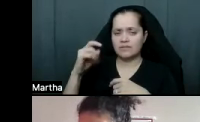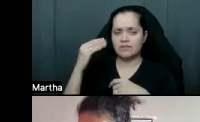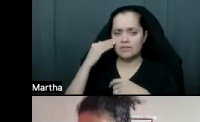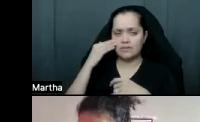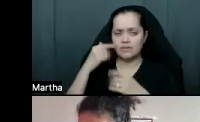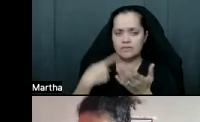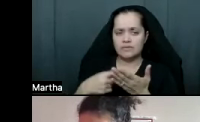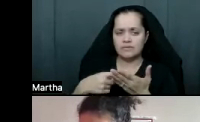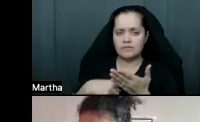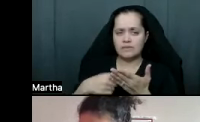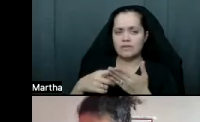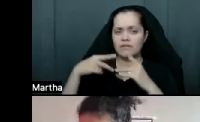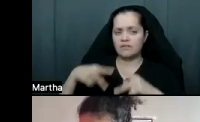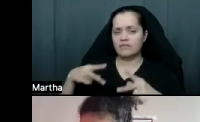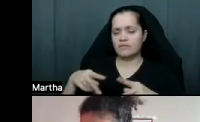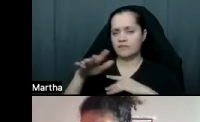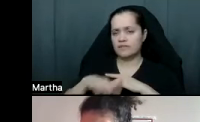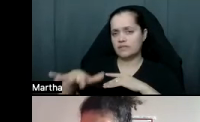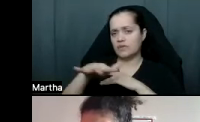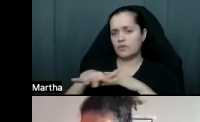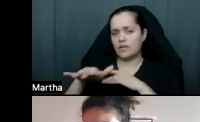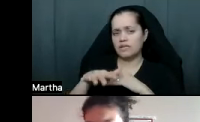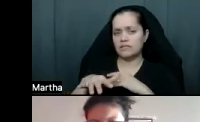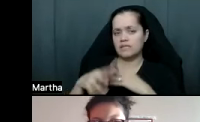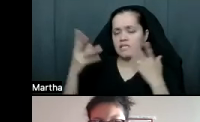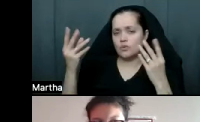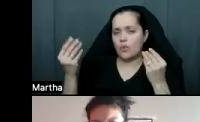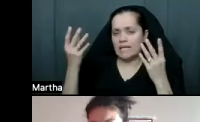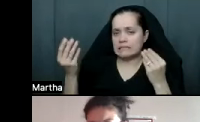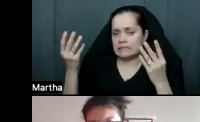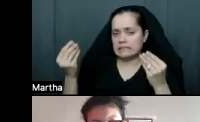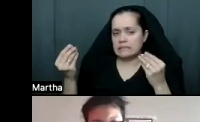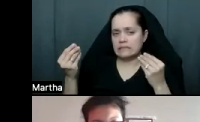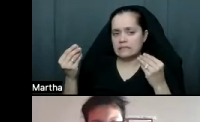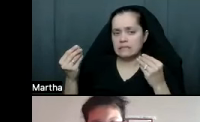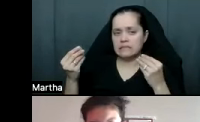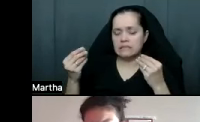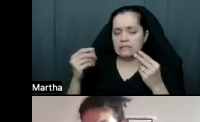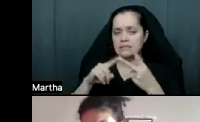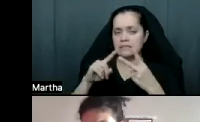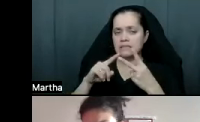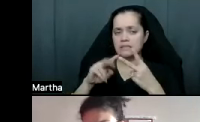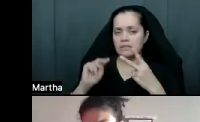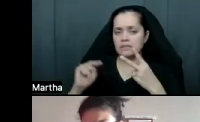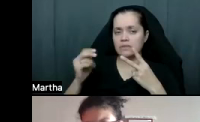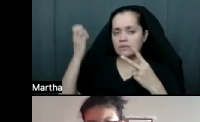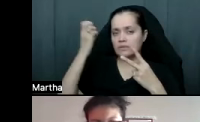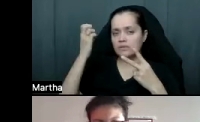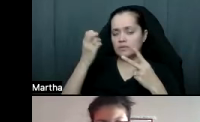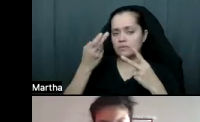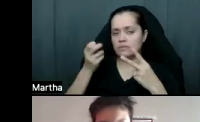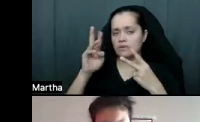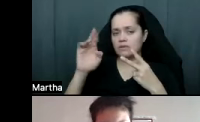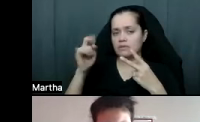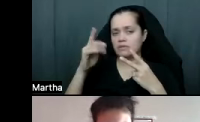discuss. Number 1, physical landscape is wet. Number two, Northern European